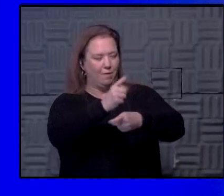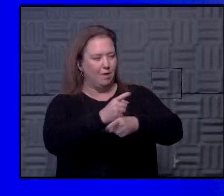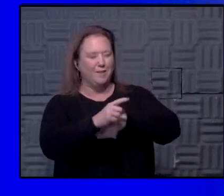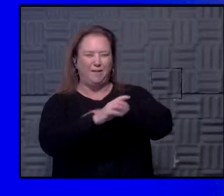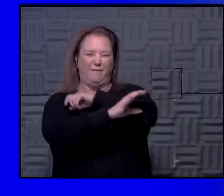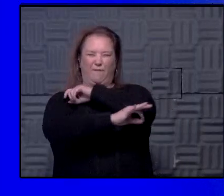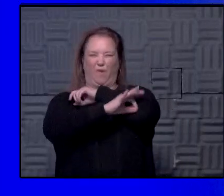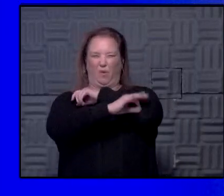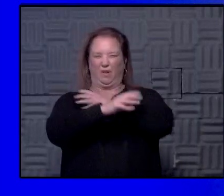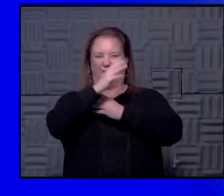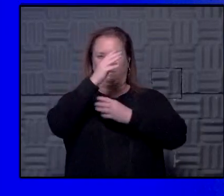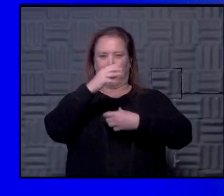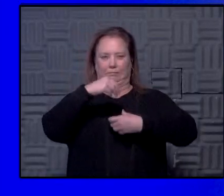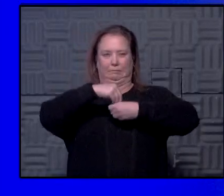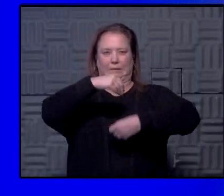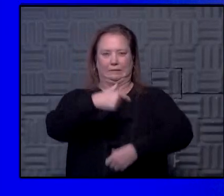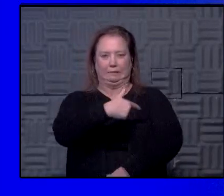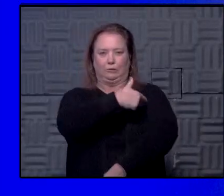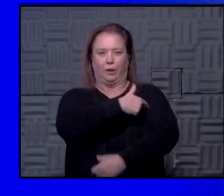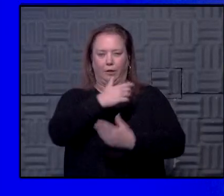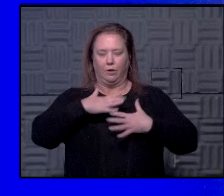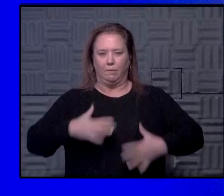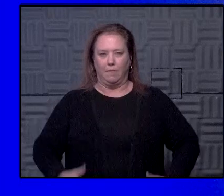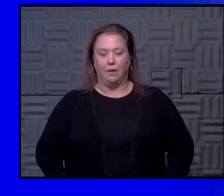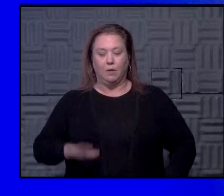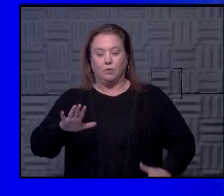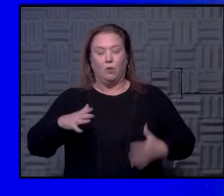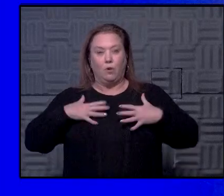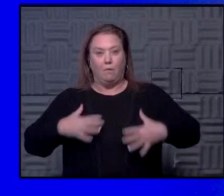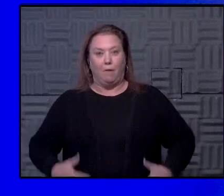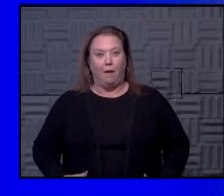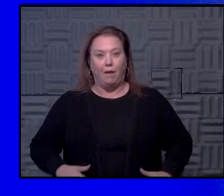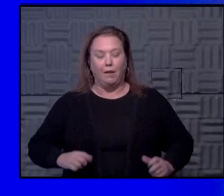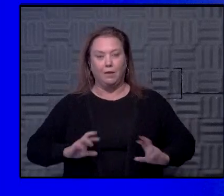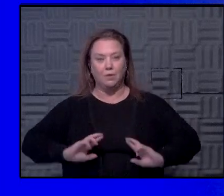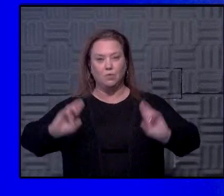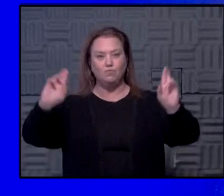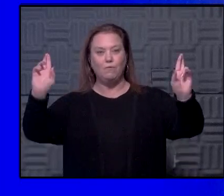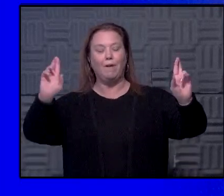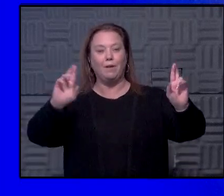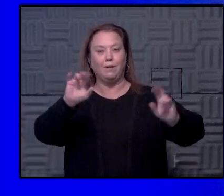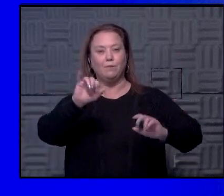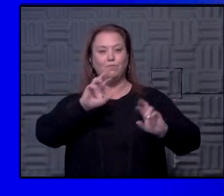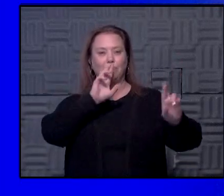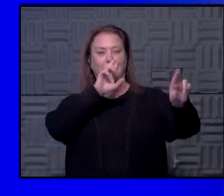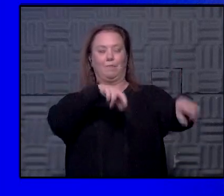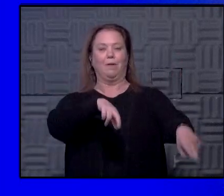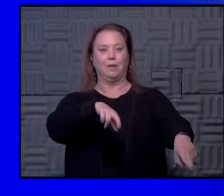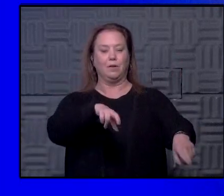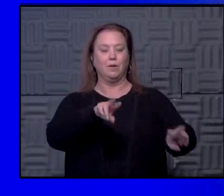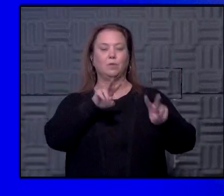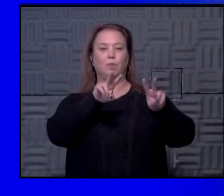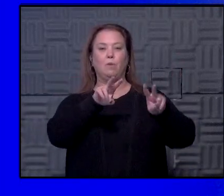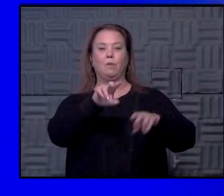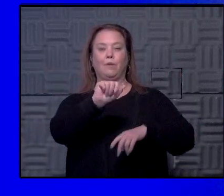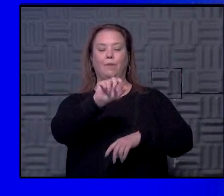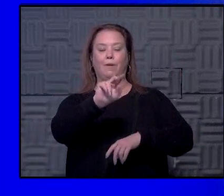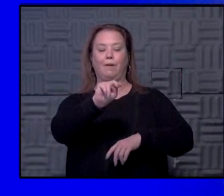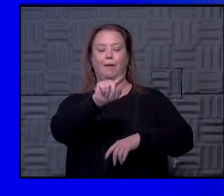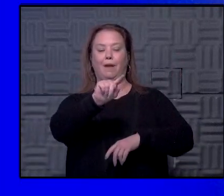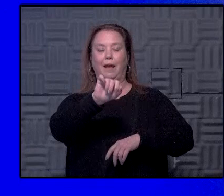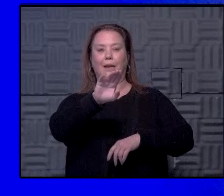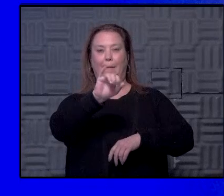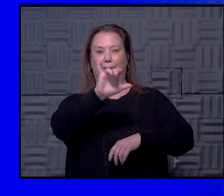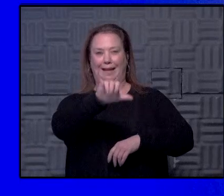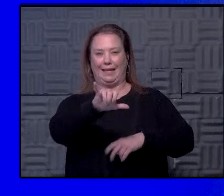will take place, that immune process will take place to hopefully then generate that immune response, and that's what we're looking for. We're looking for both antibodies as